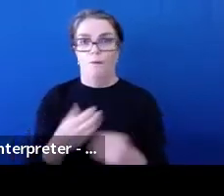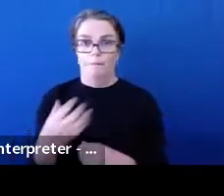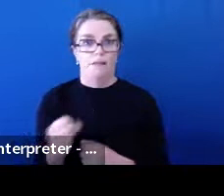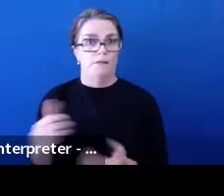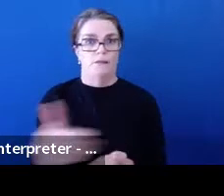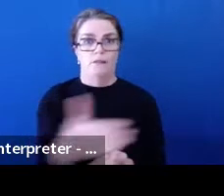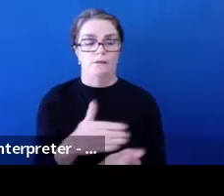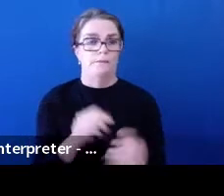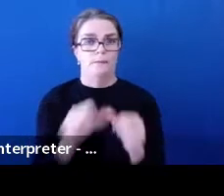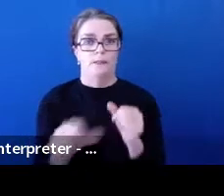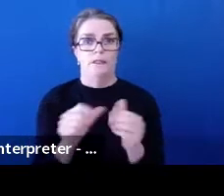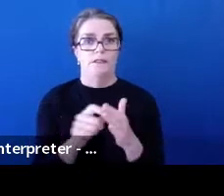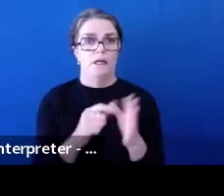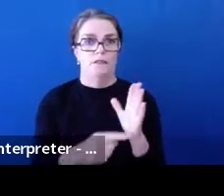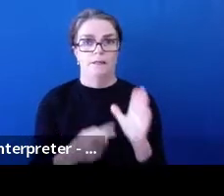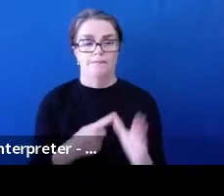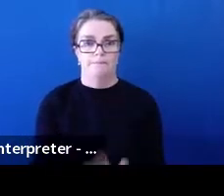Next slide, please.